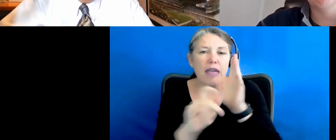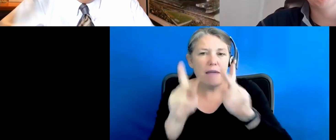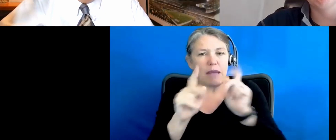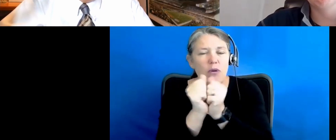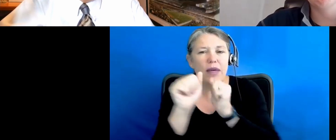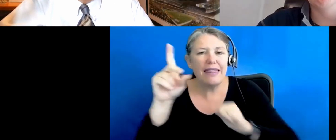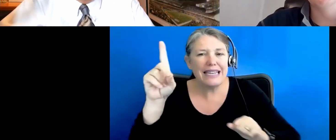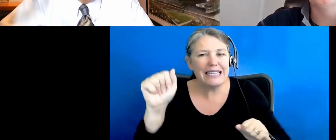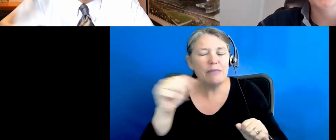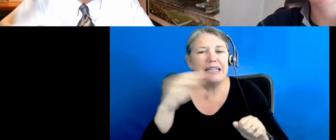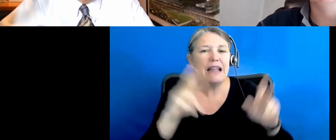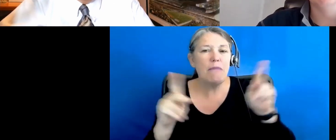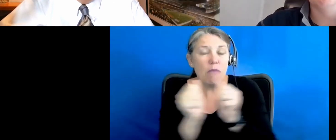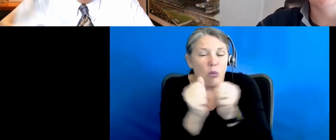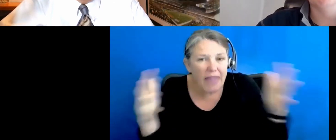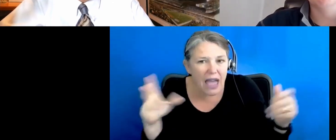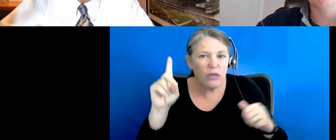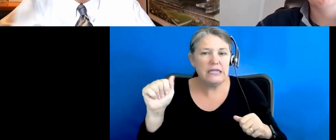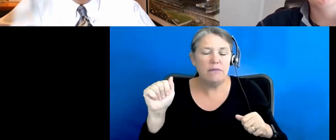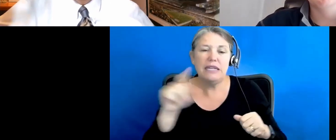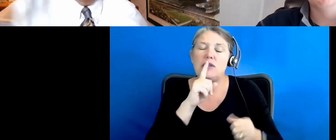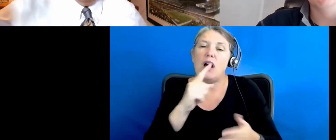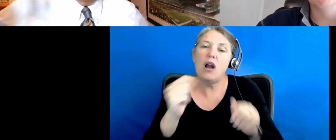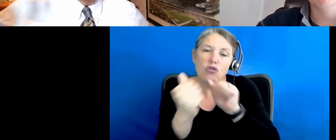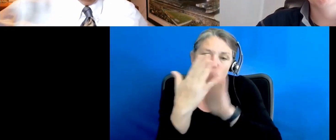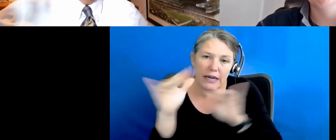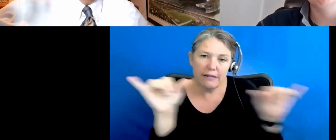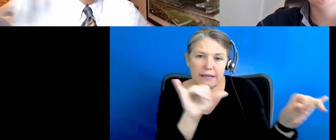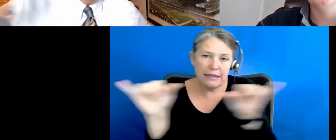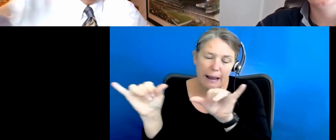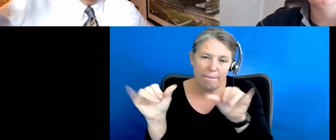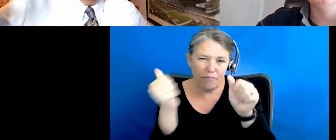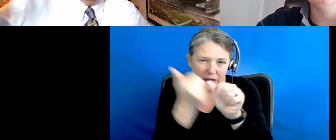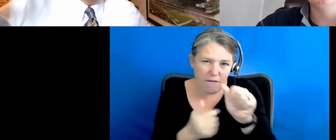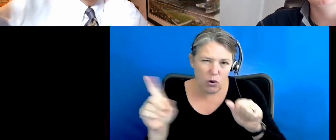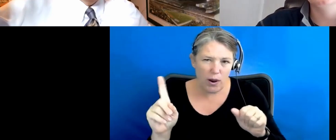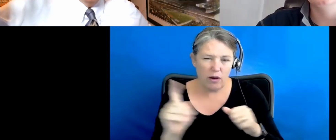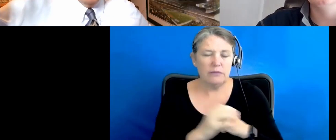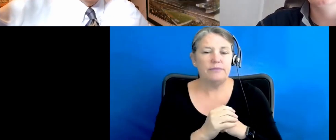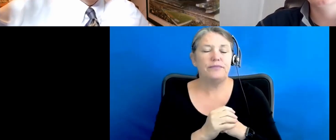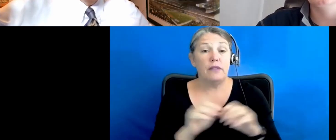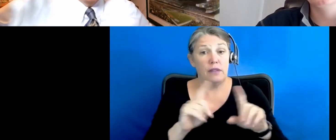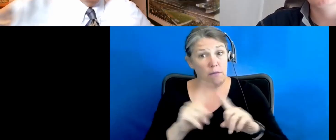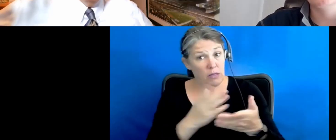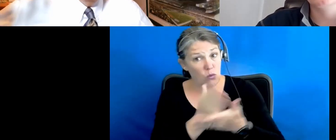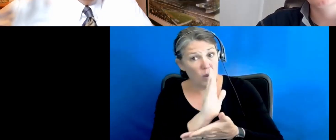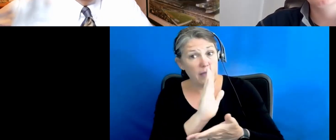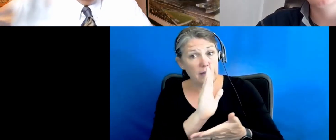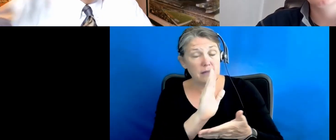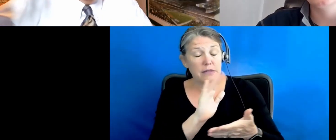disabilities and people without disabilities are treated equally everywhere. But the rights that